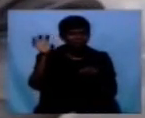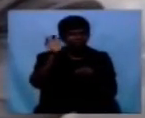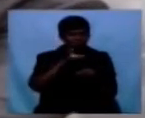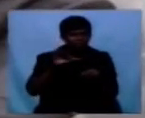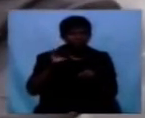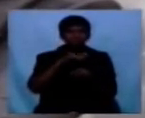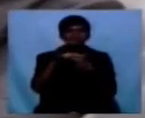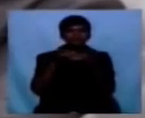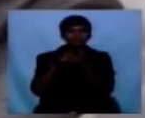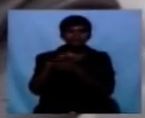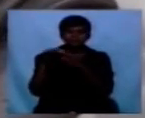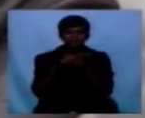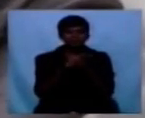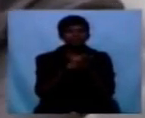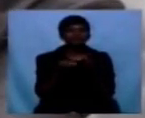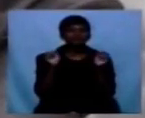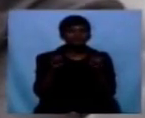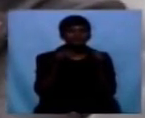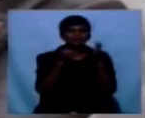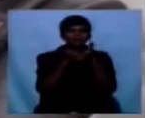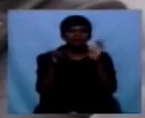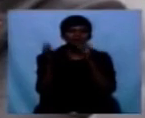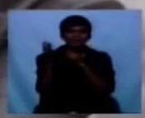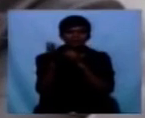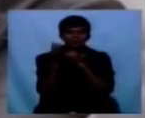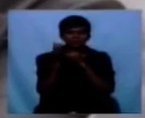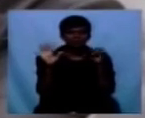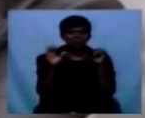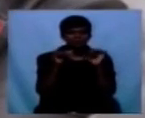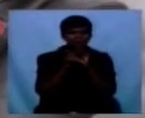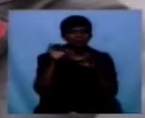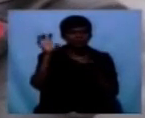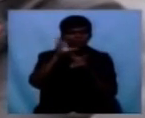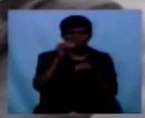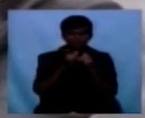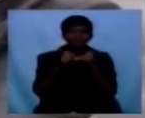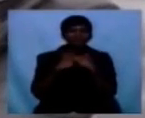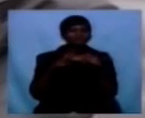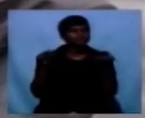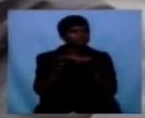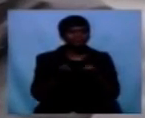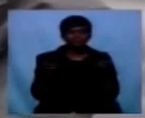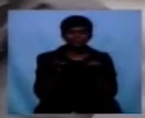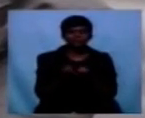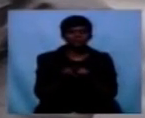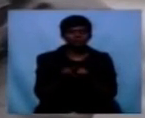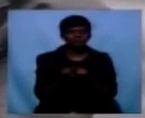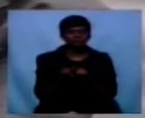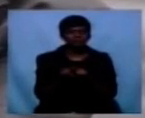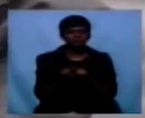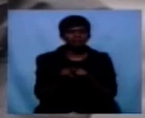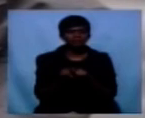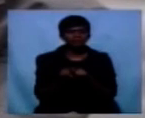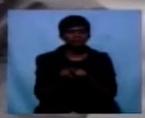are declared as cities, then we shall identify other districts in these provinces that will attain the status of the